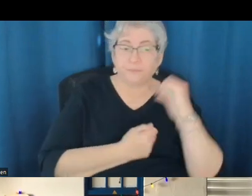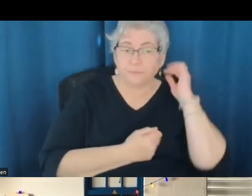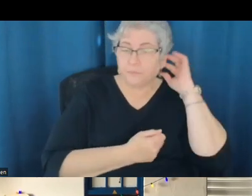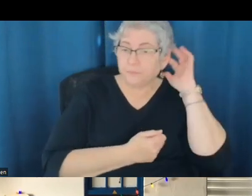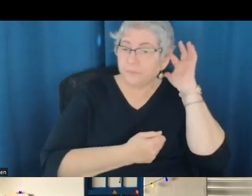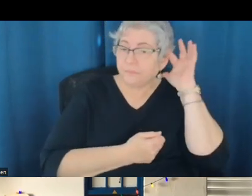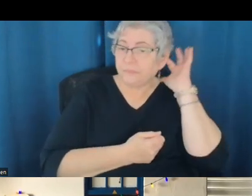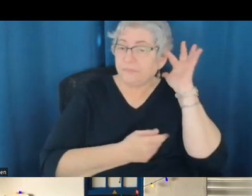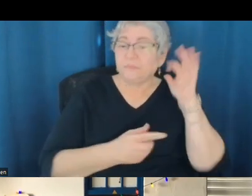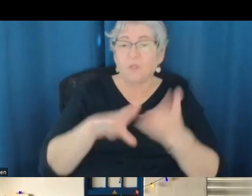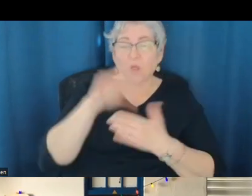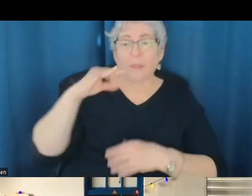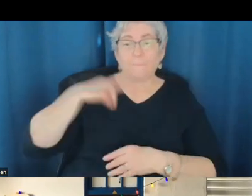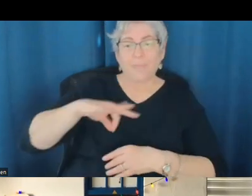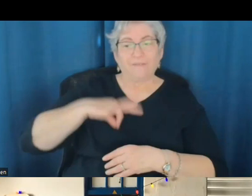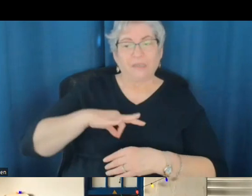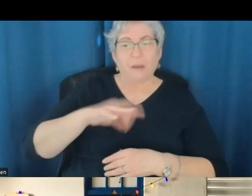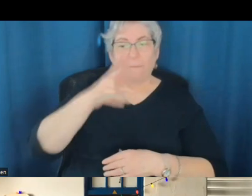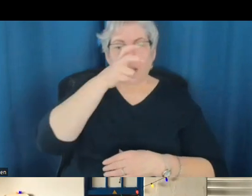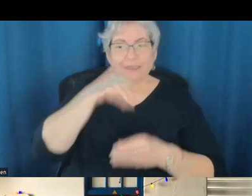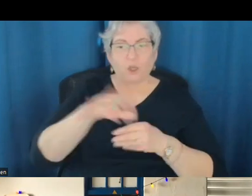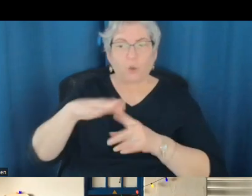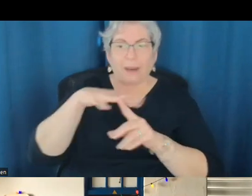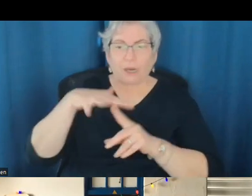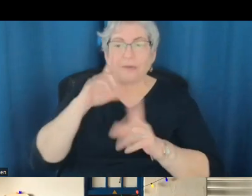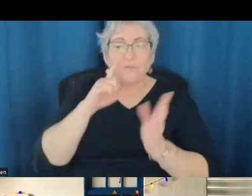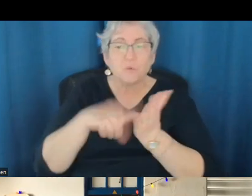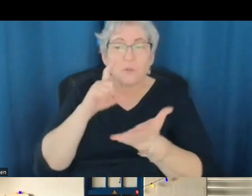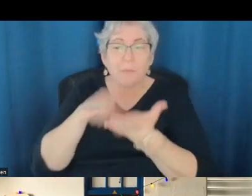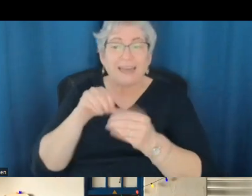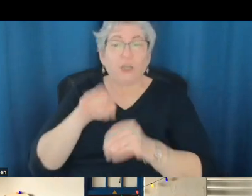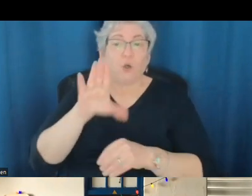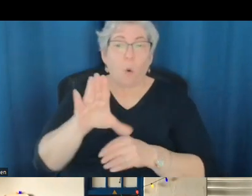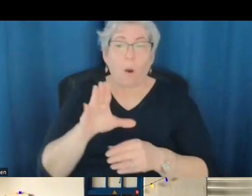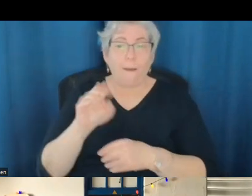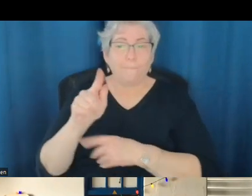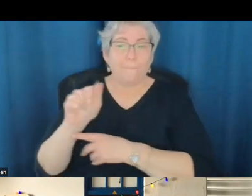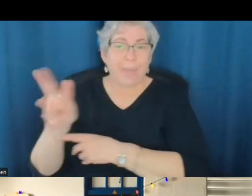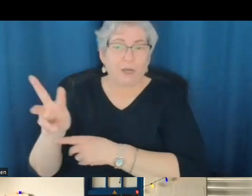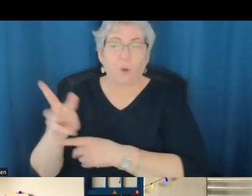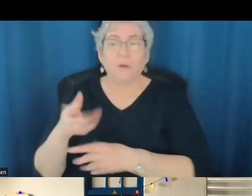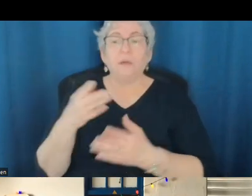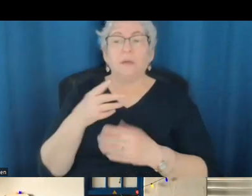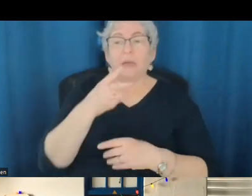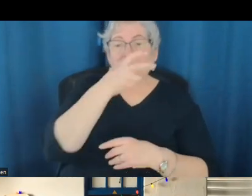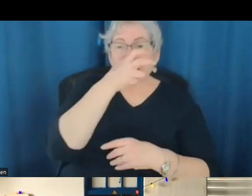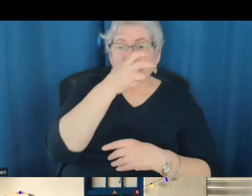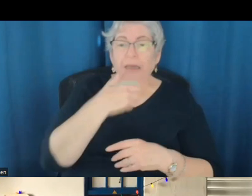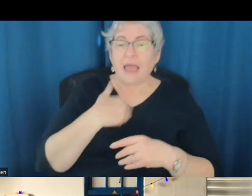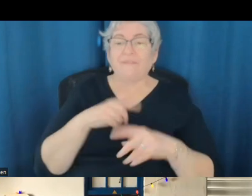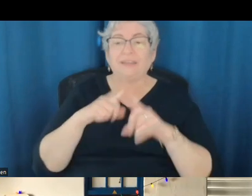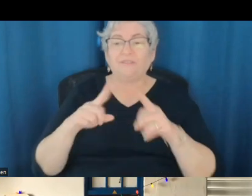Learn about the beneficial insects in your area and see if you can spot any in your meadow. Remember that insects go through various life